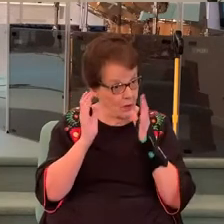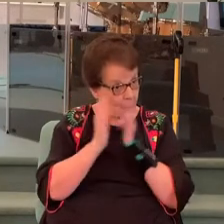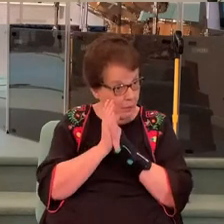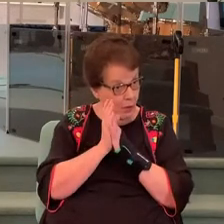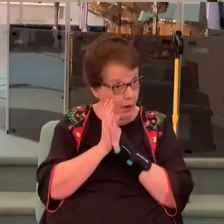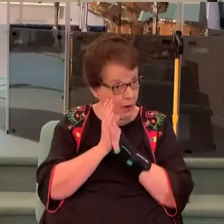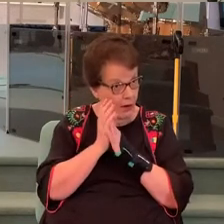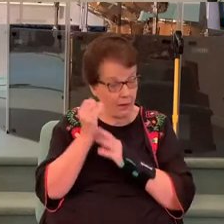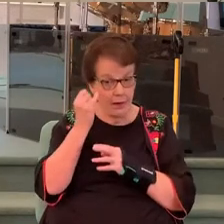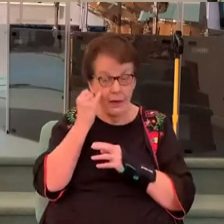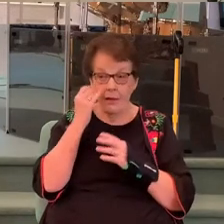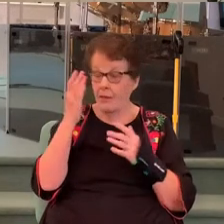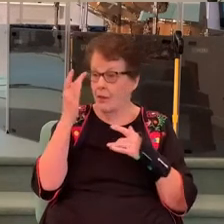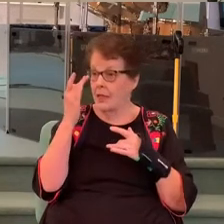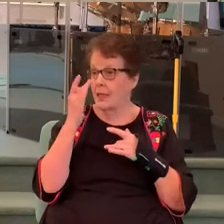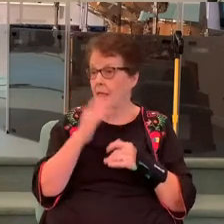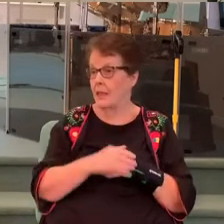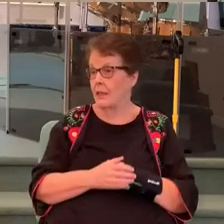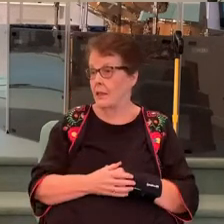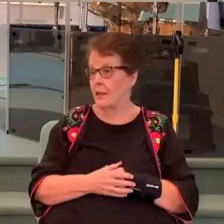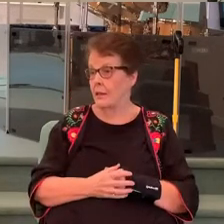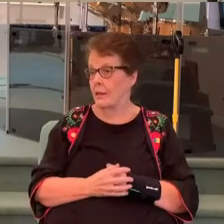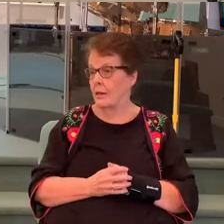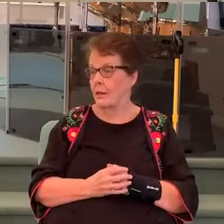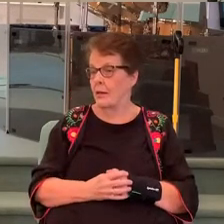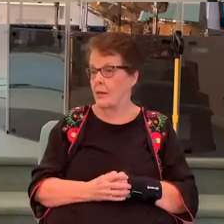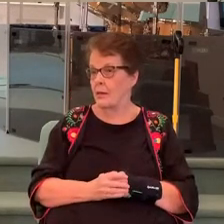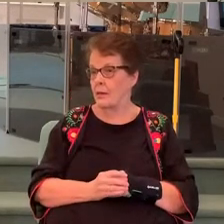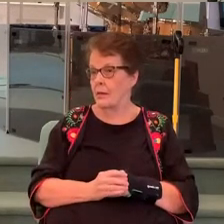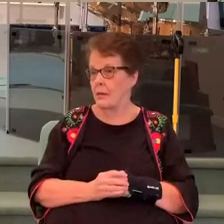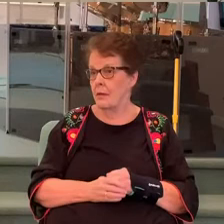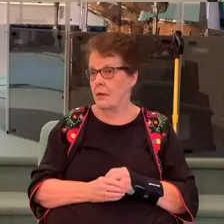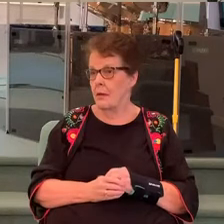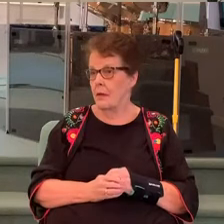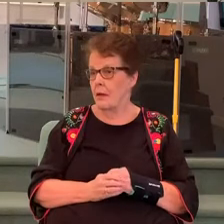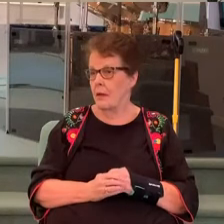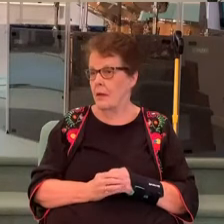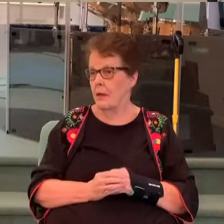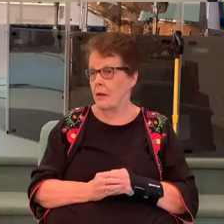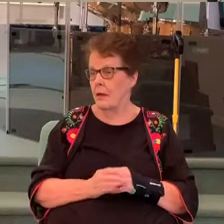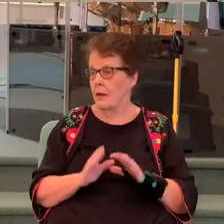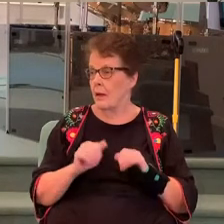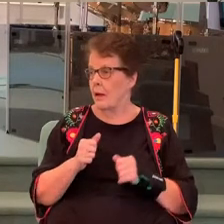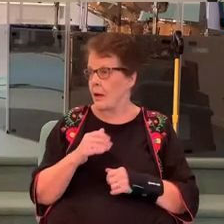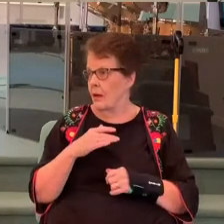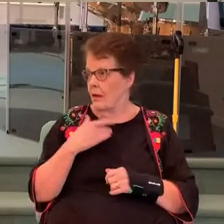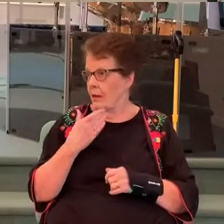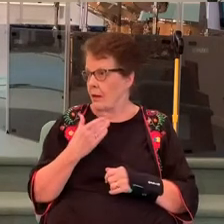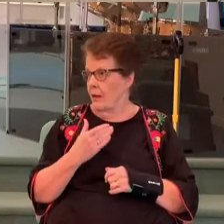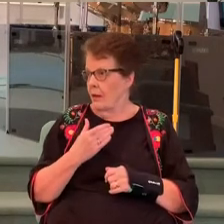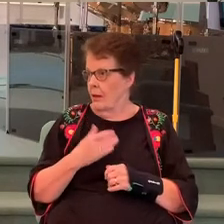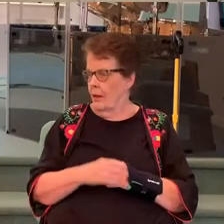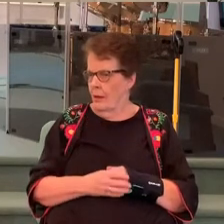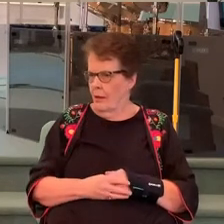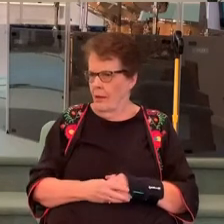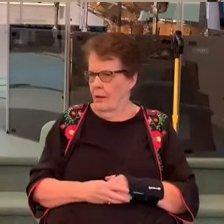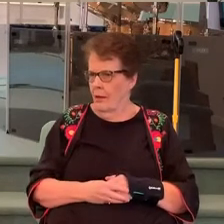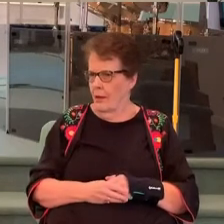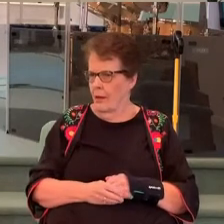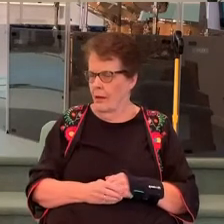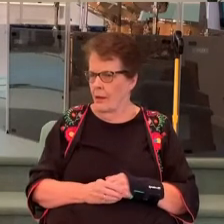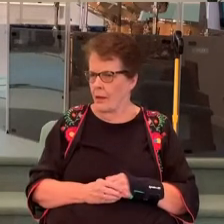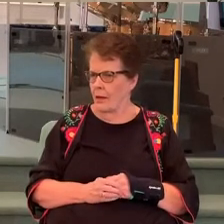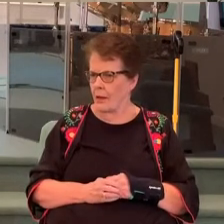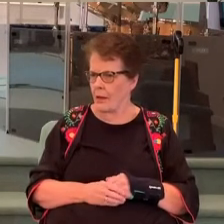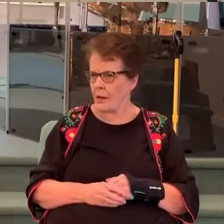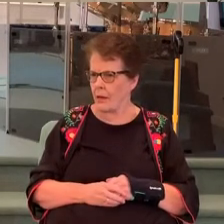Some people just mosey around the house. "How you feeling?" "Oh, I feel terrible." "All right, can I pray for you?" "No,